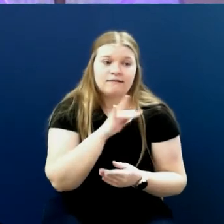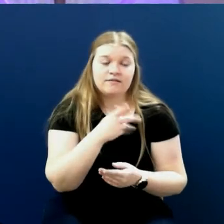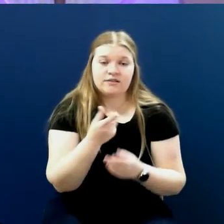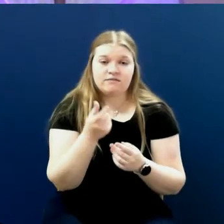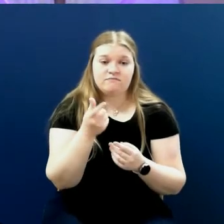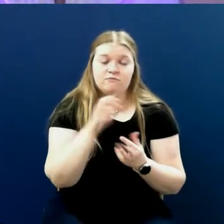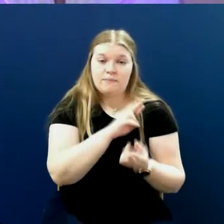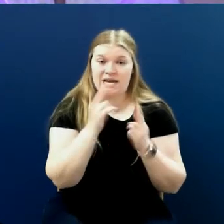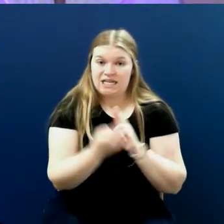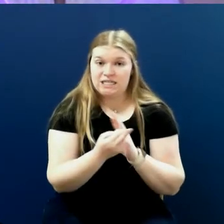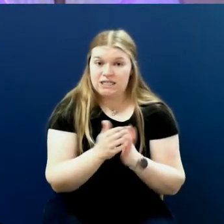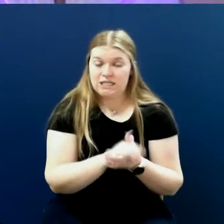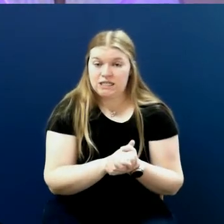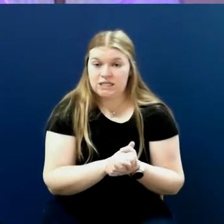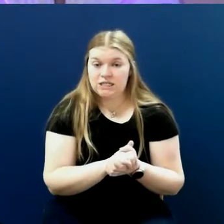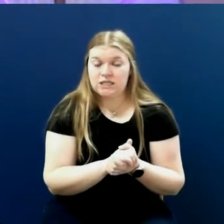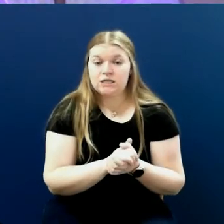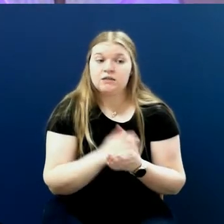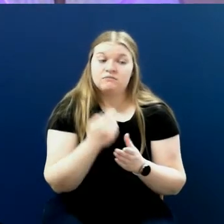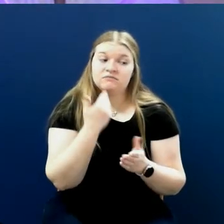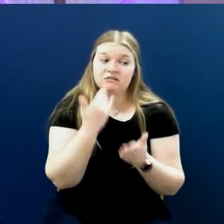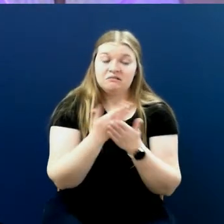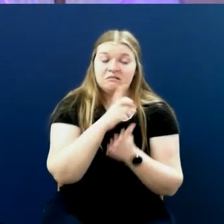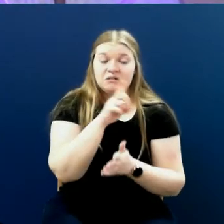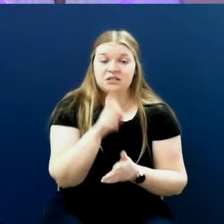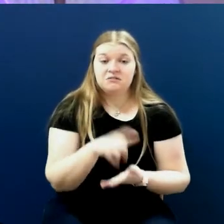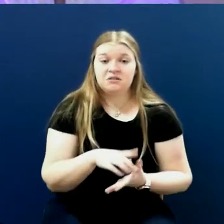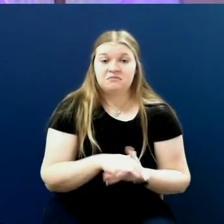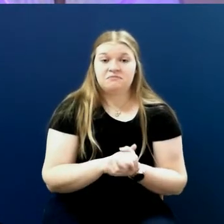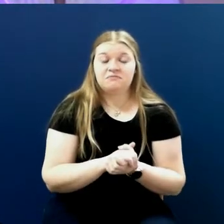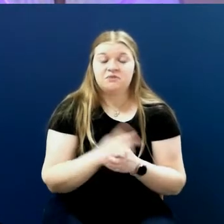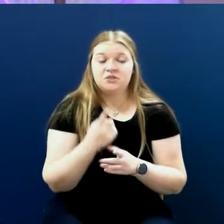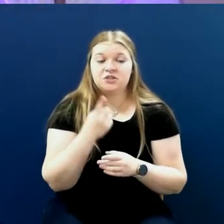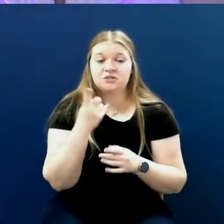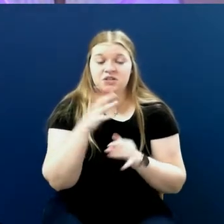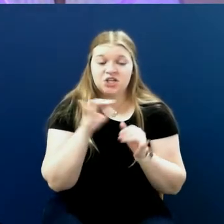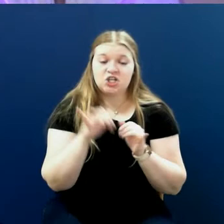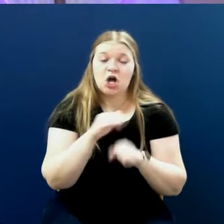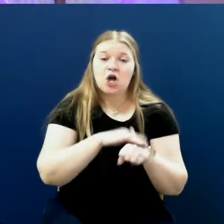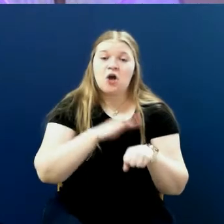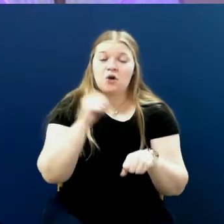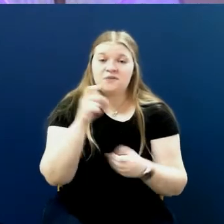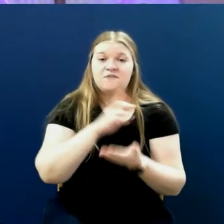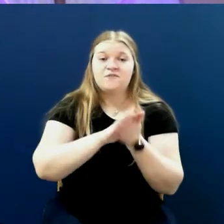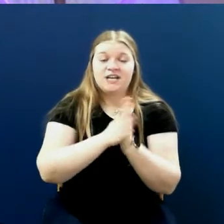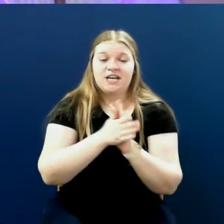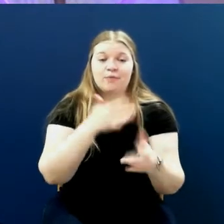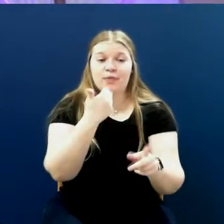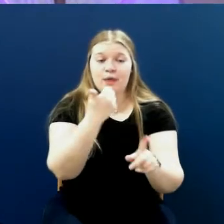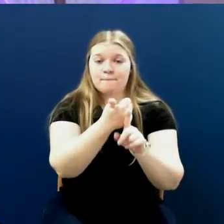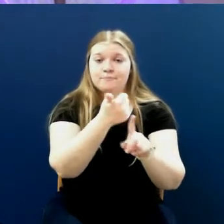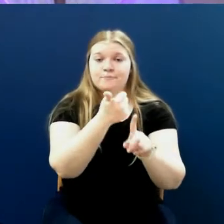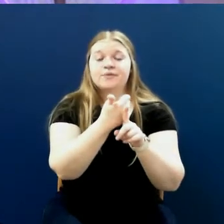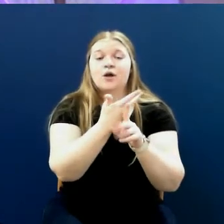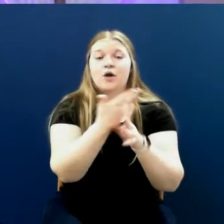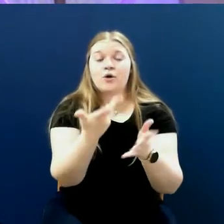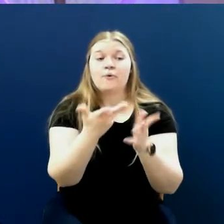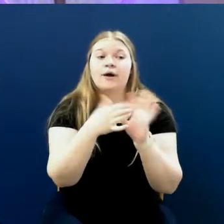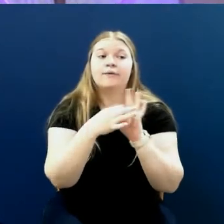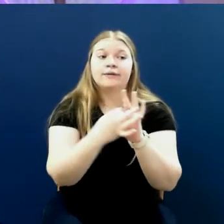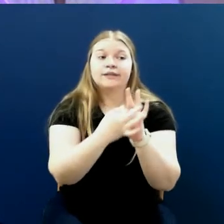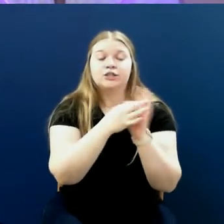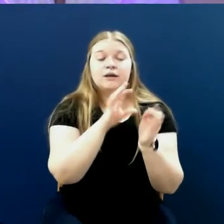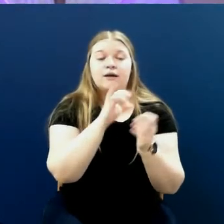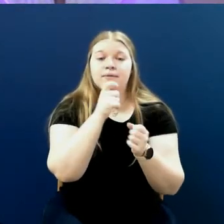repent? That's a valid question. We are still called to forgive them, although our relationship hasn't